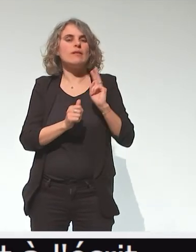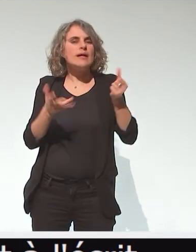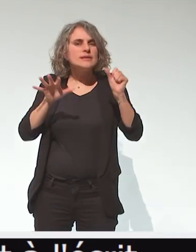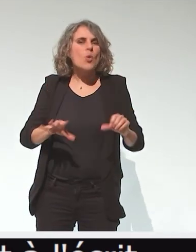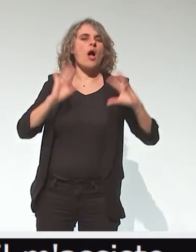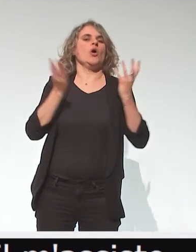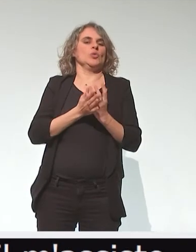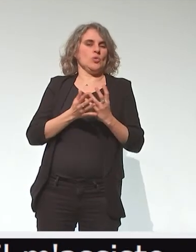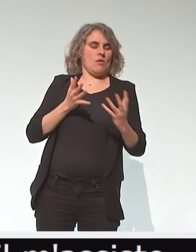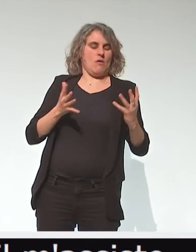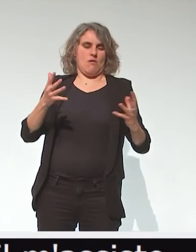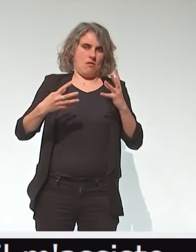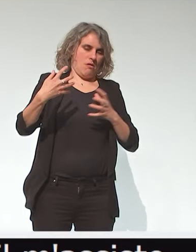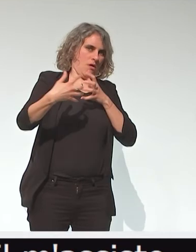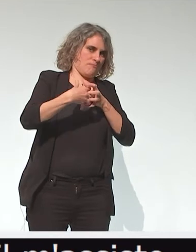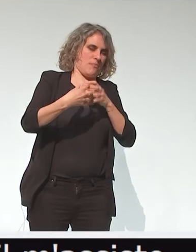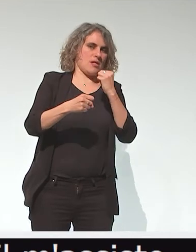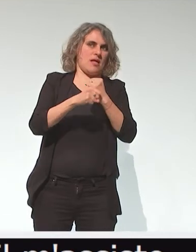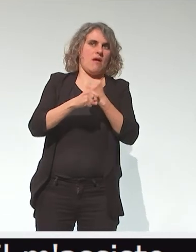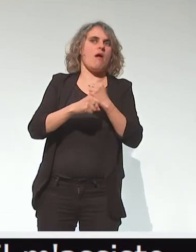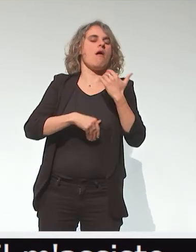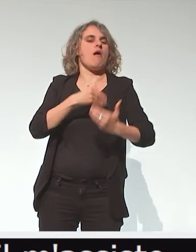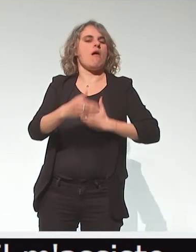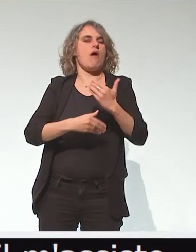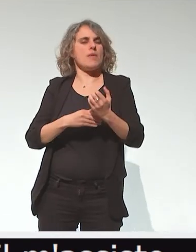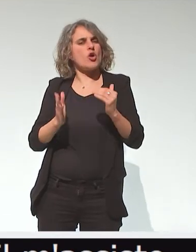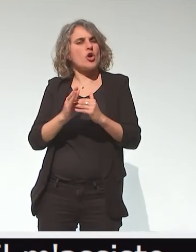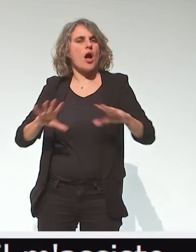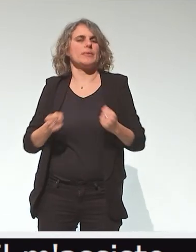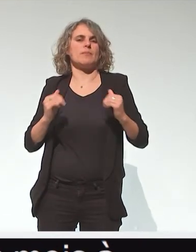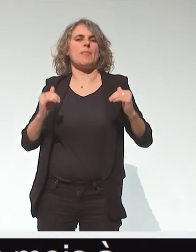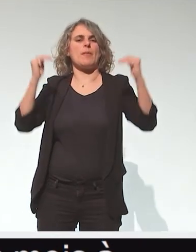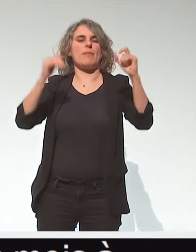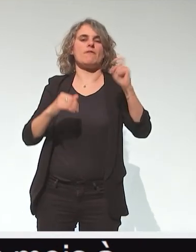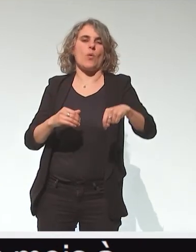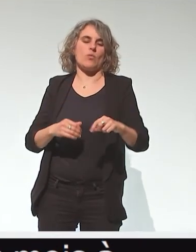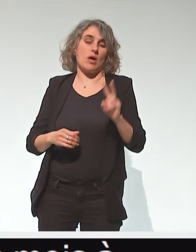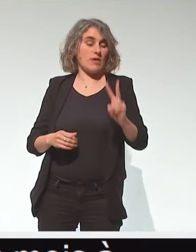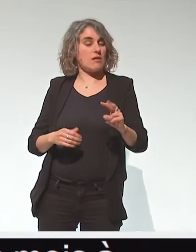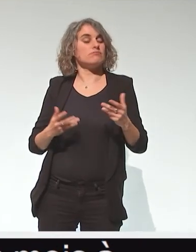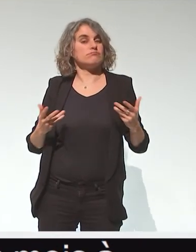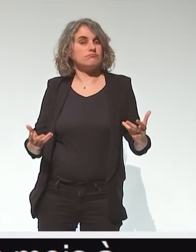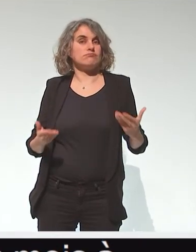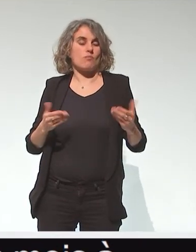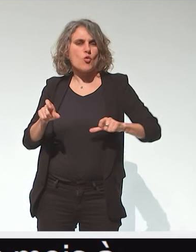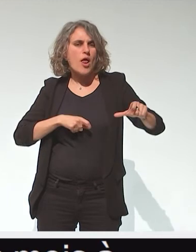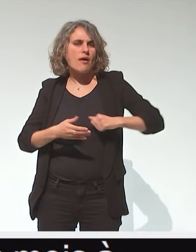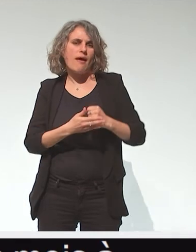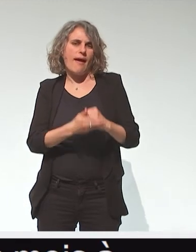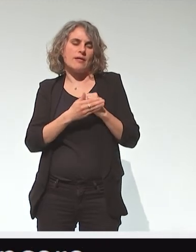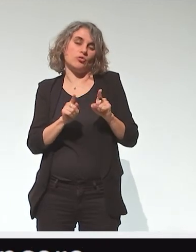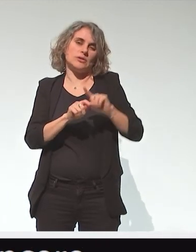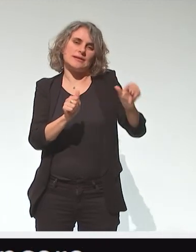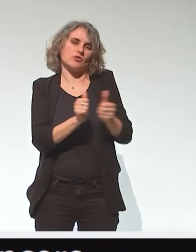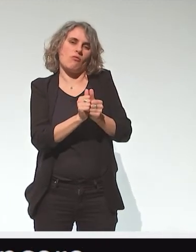6 months to adapt to my current work, but I still have to upskill, and I'm supported by